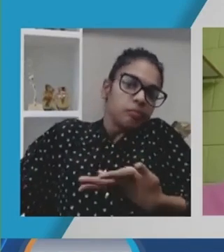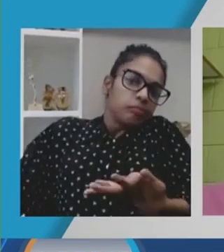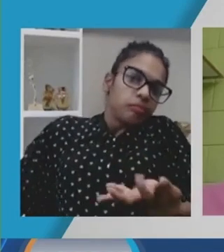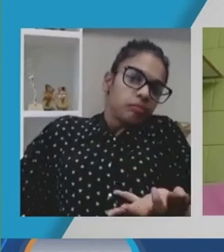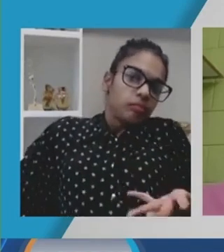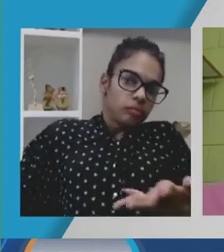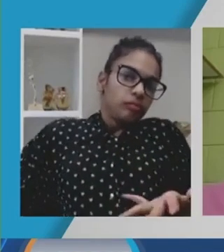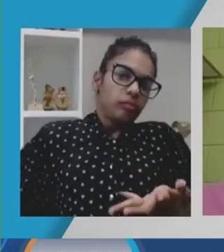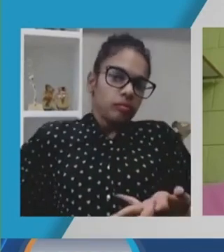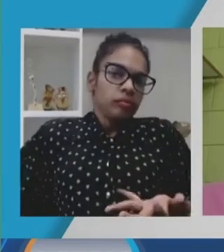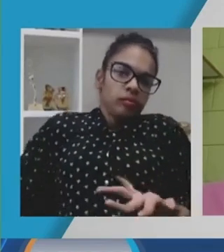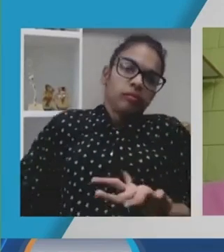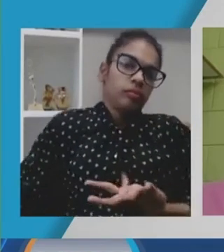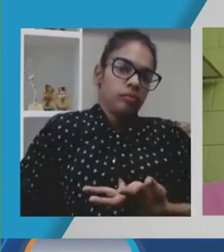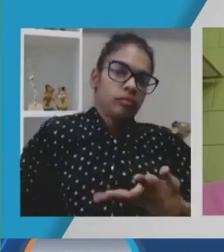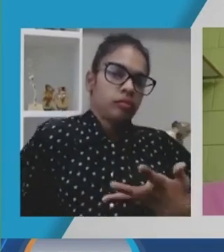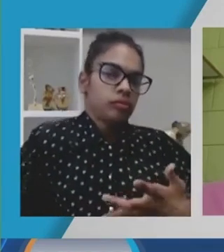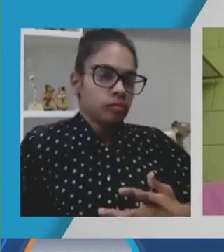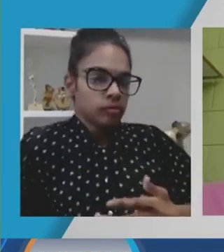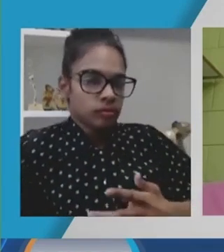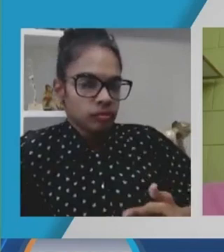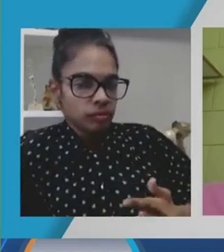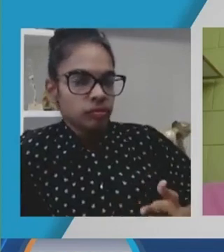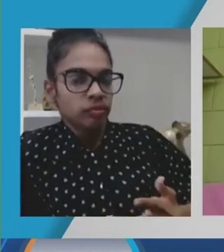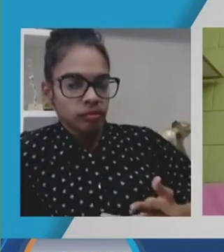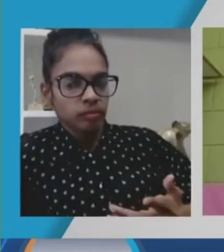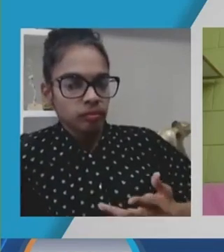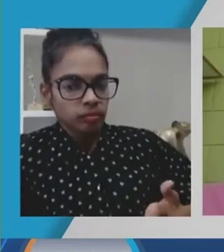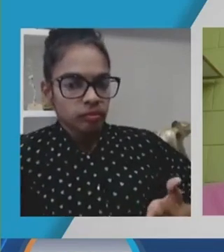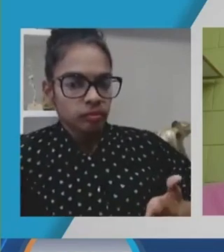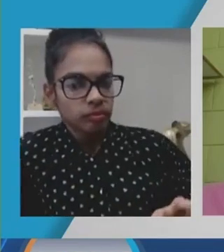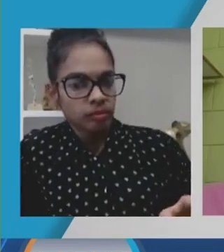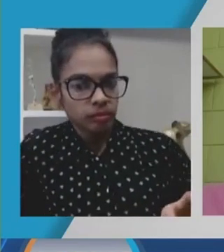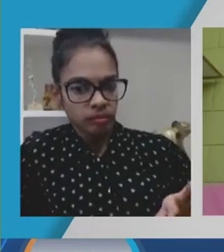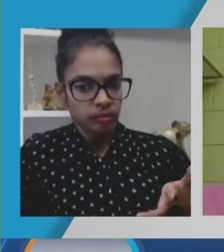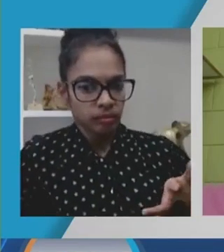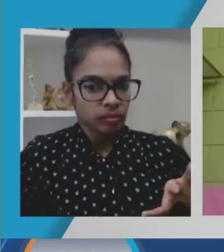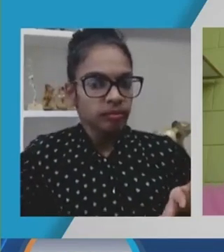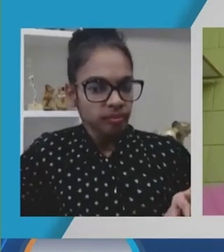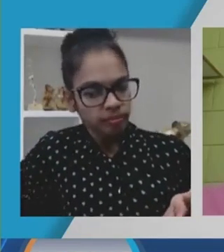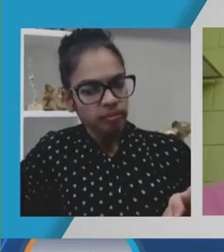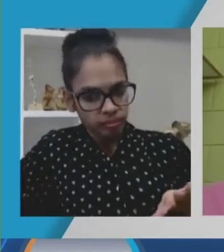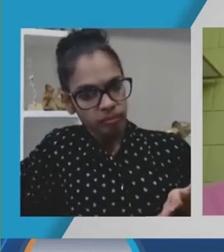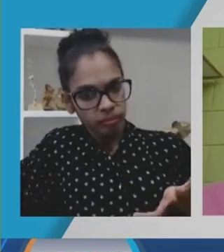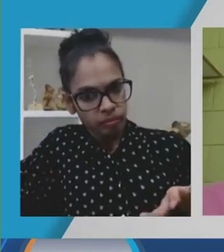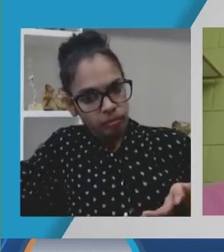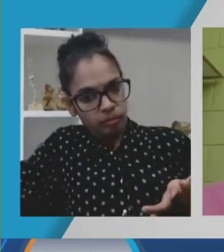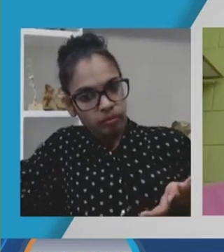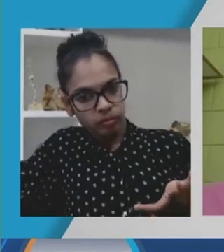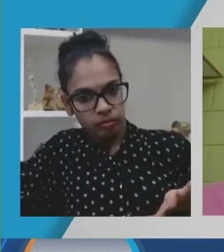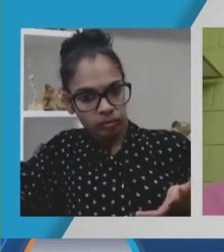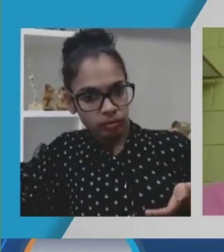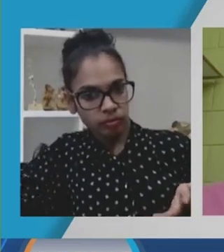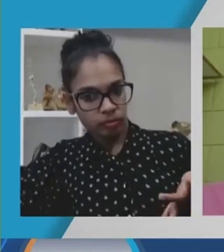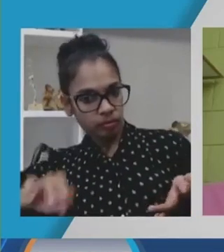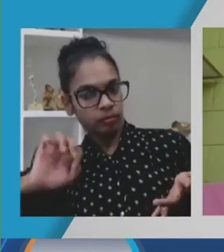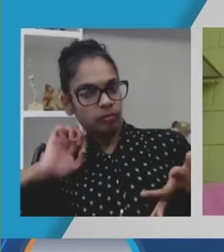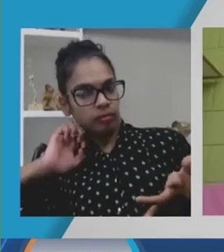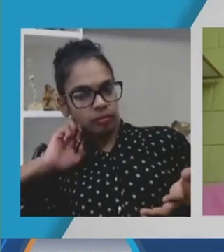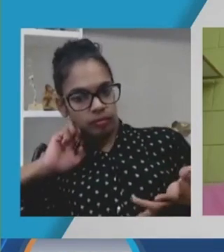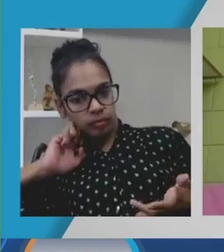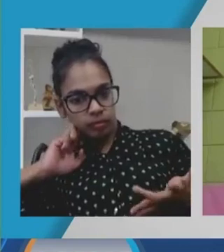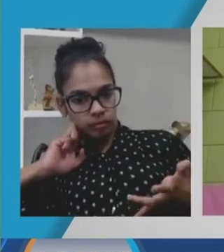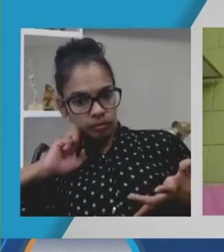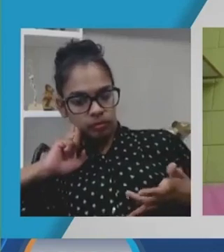disabilities? Right. So we are going to be focusing on legislation, the Equal Opportunity Act,